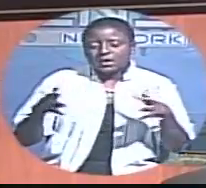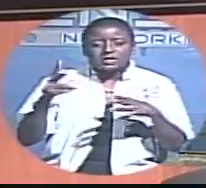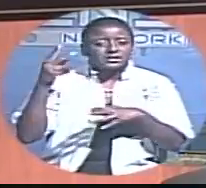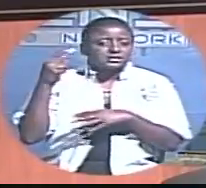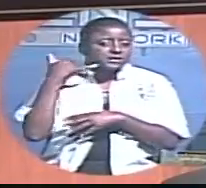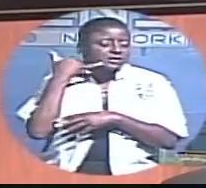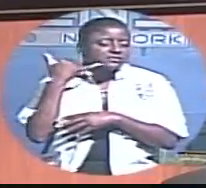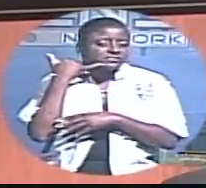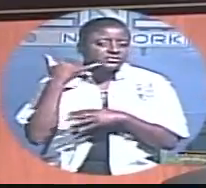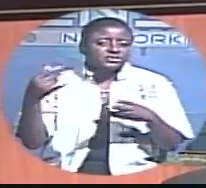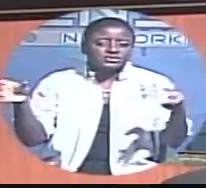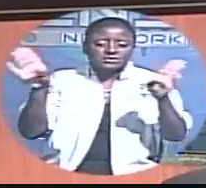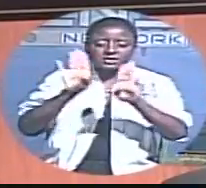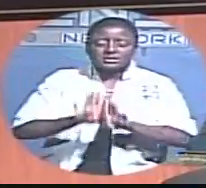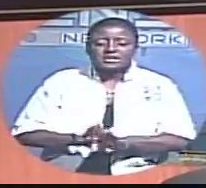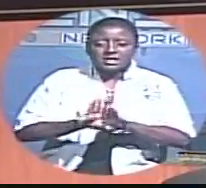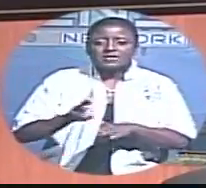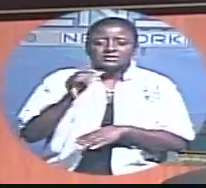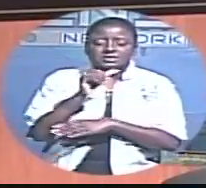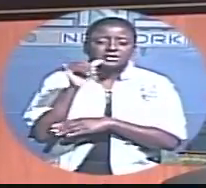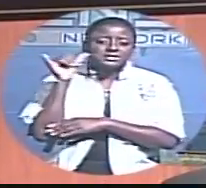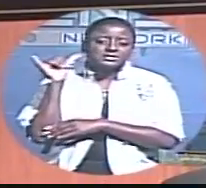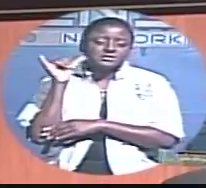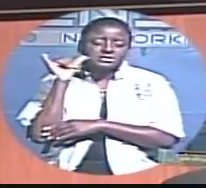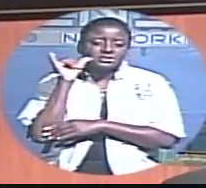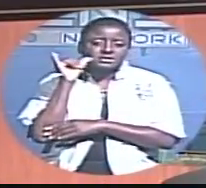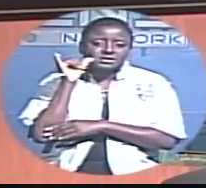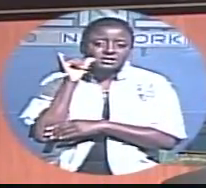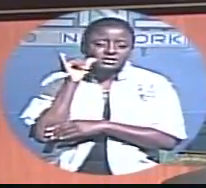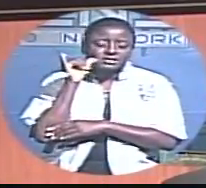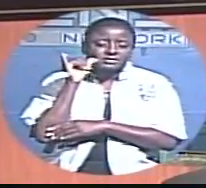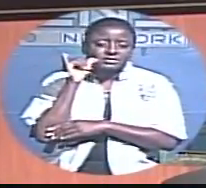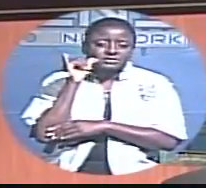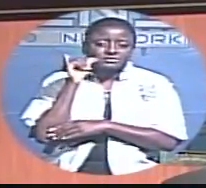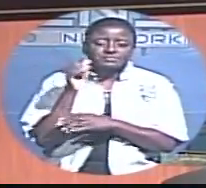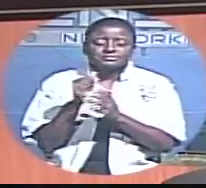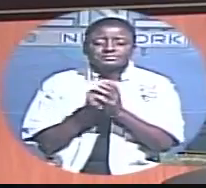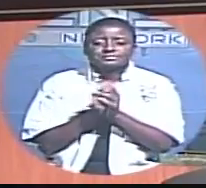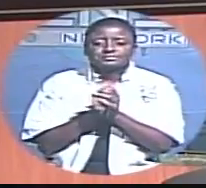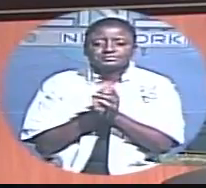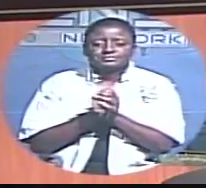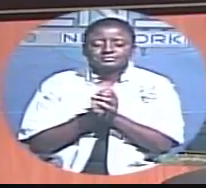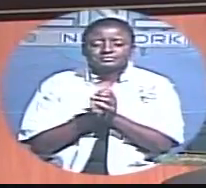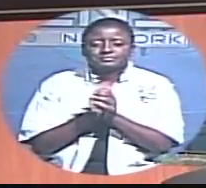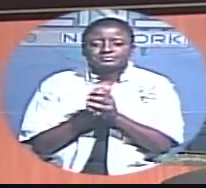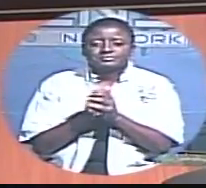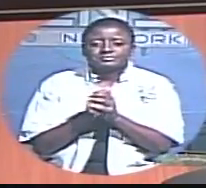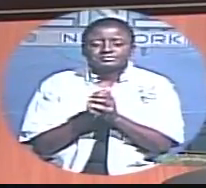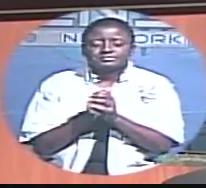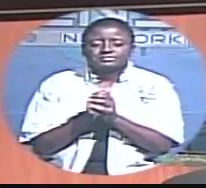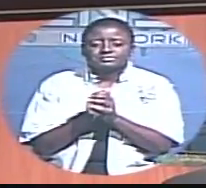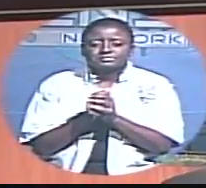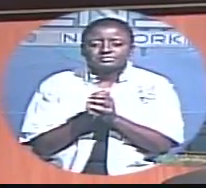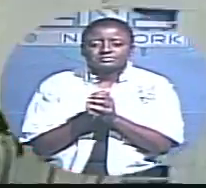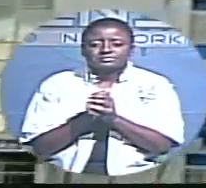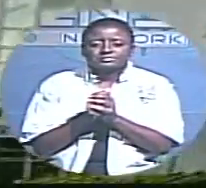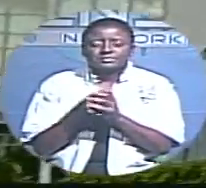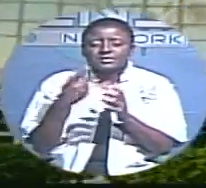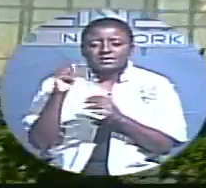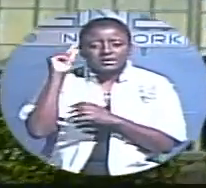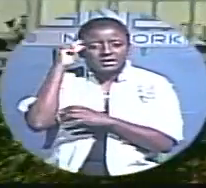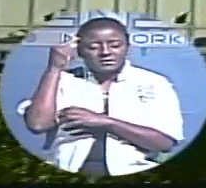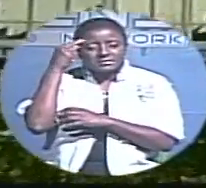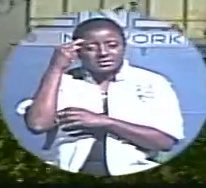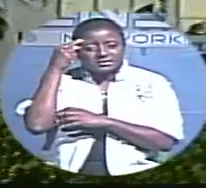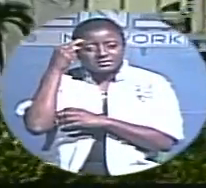what came out of the meetings over the divisive issue centered around the most profitable state-run company. The government